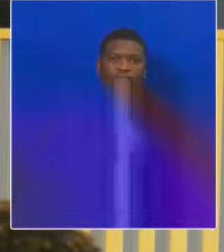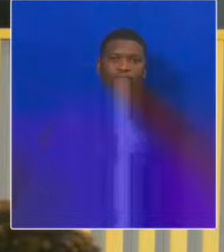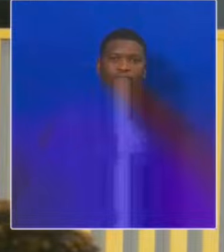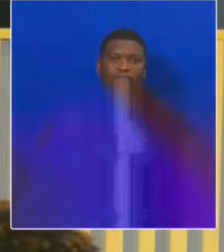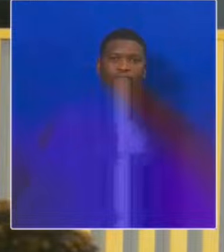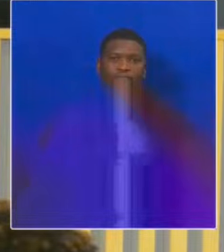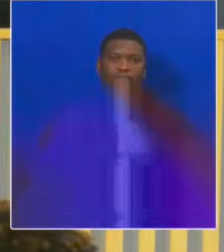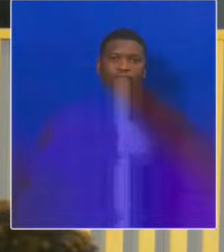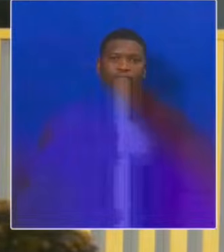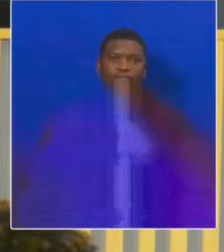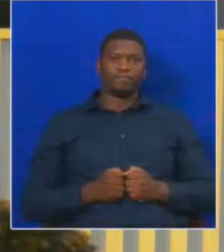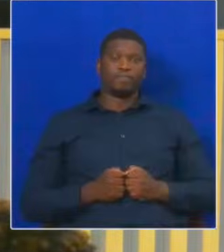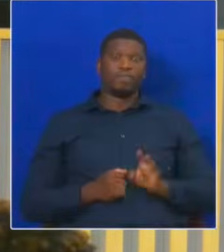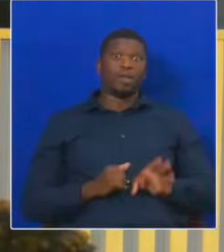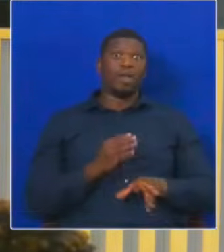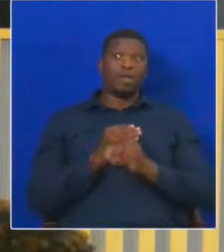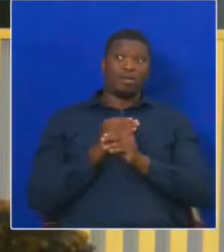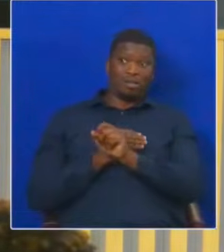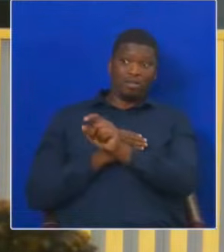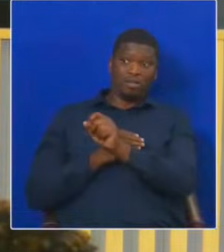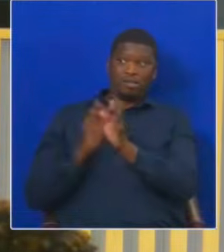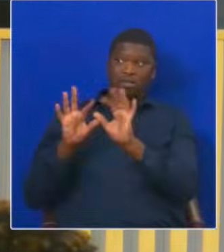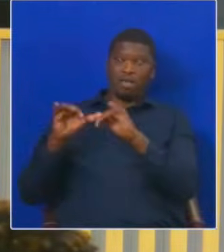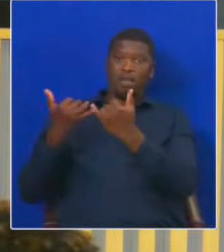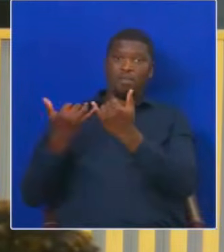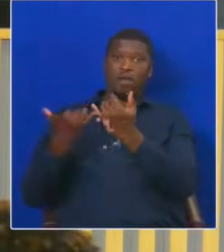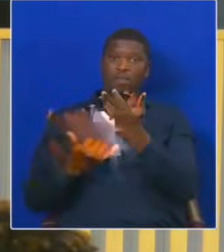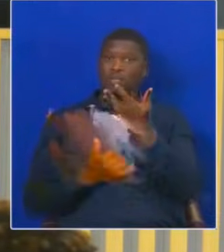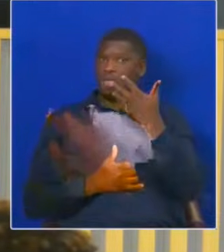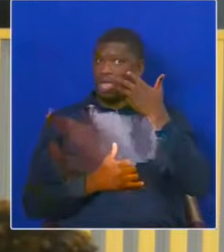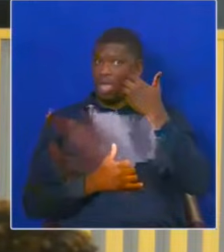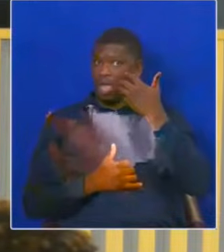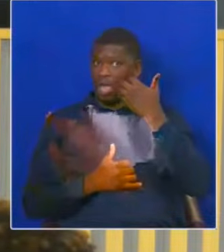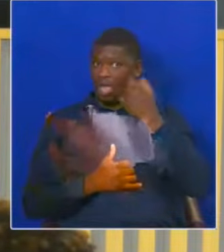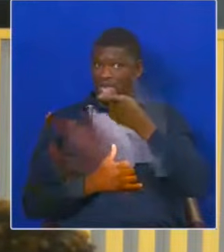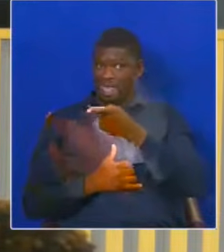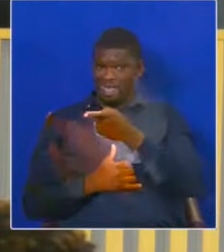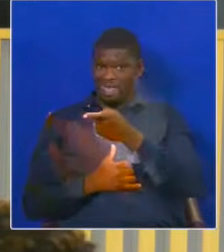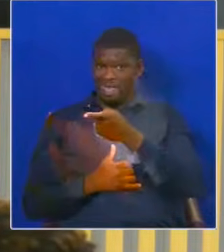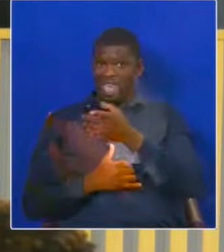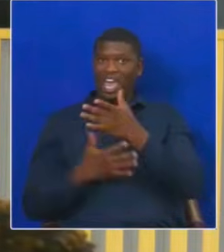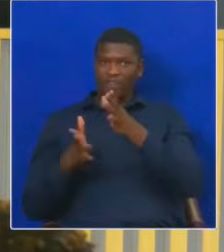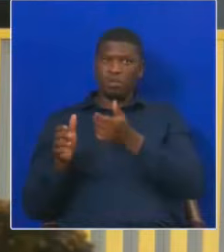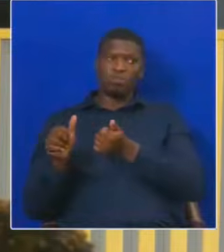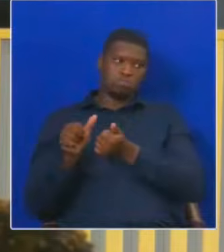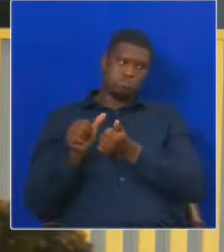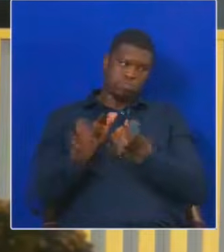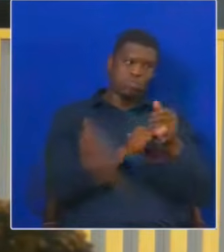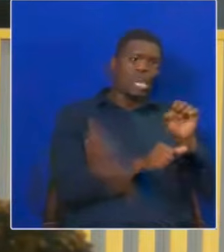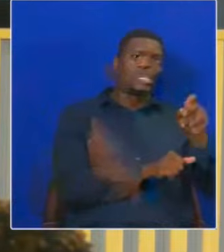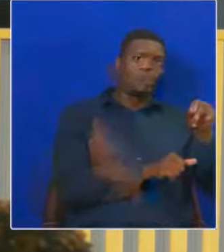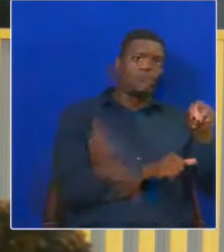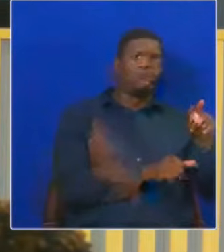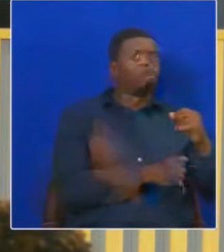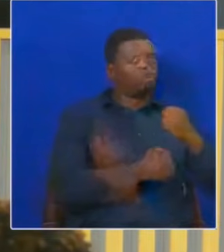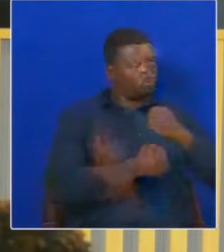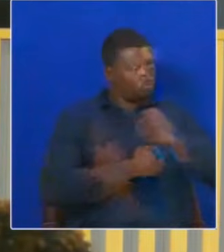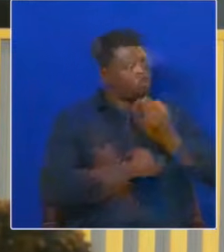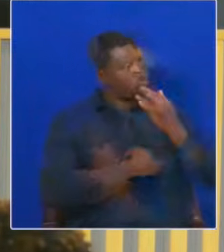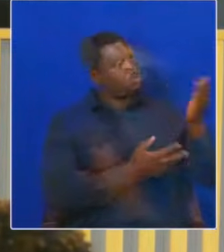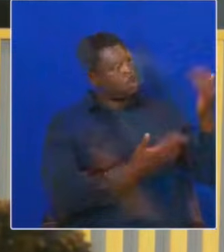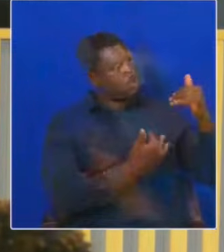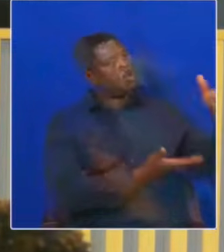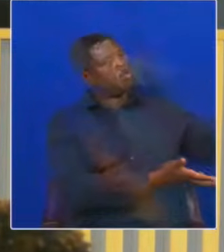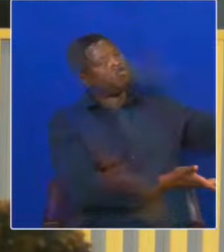Brooklyn SAPS and claimed the ownership of the firearms after